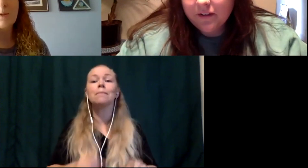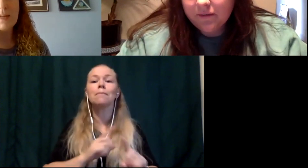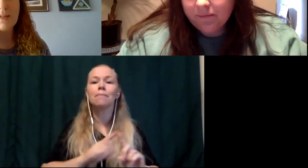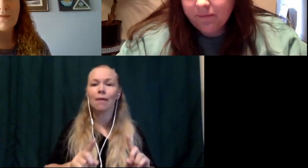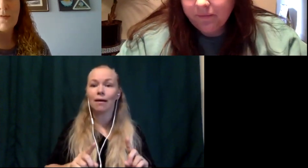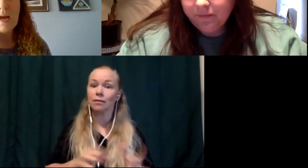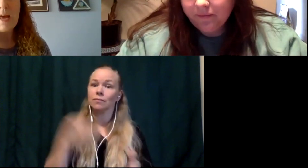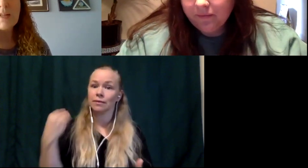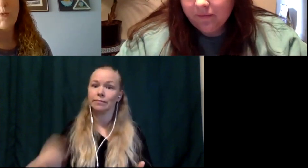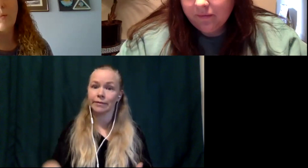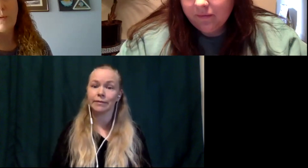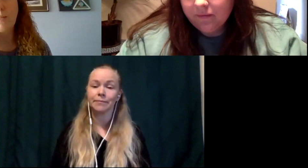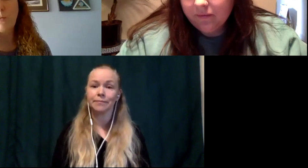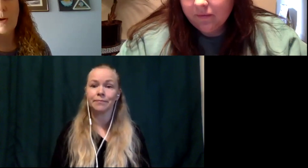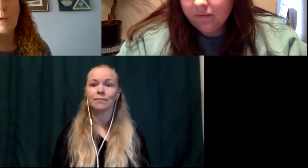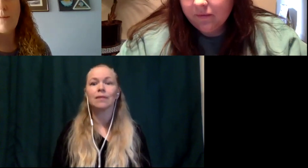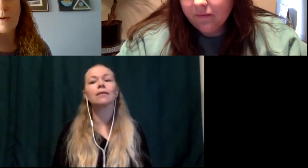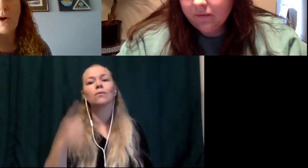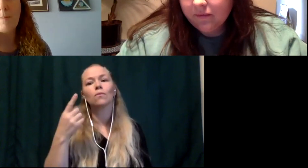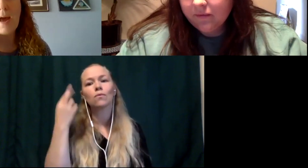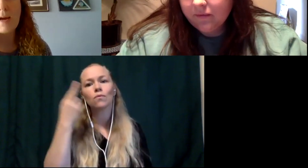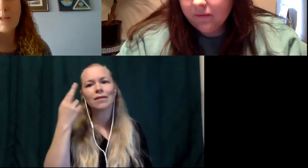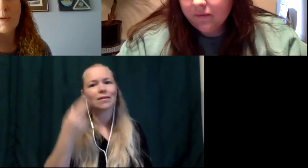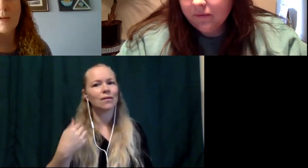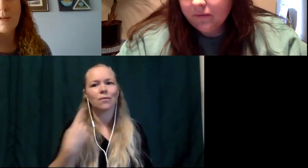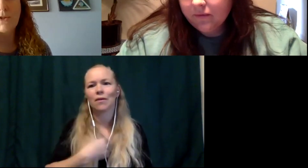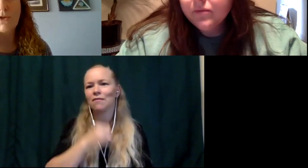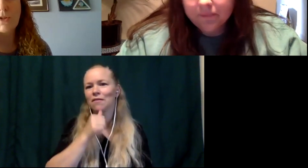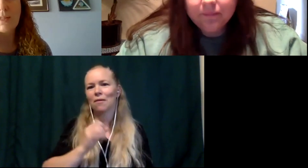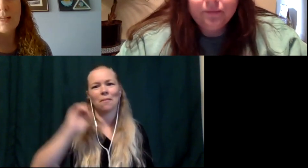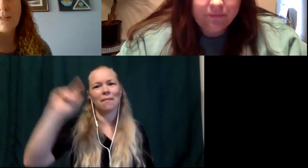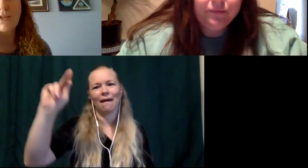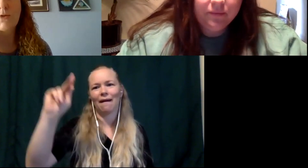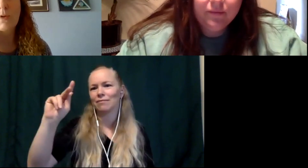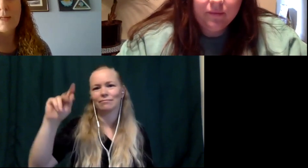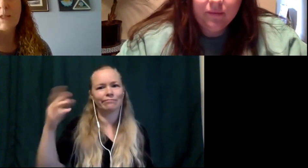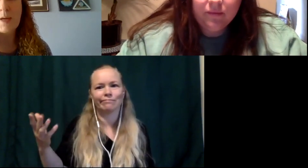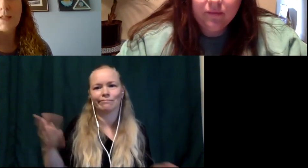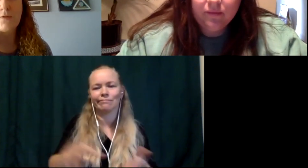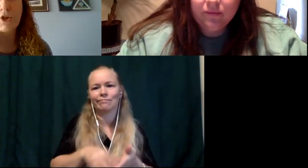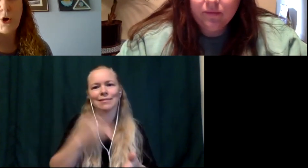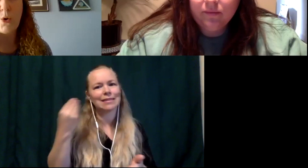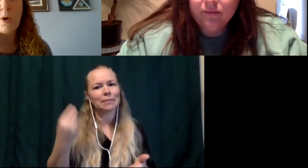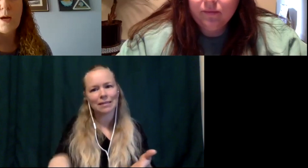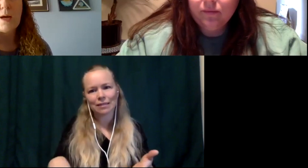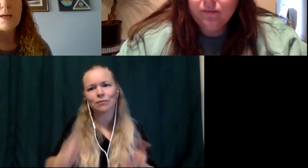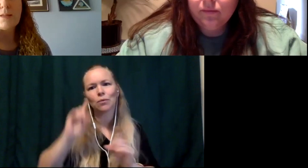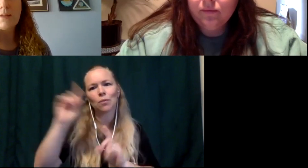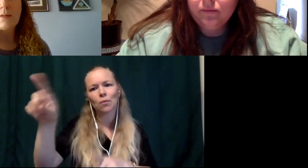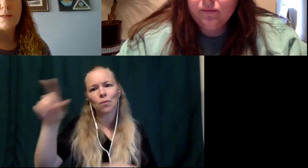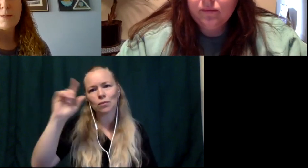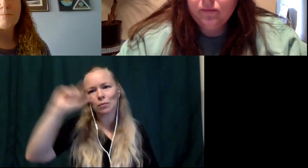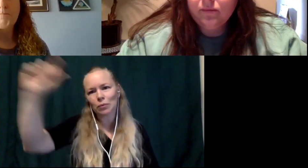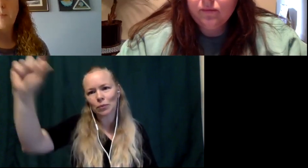quite expensive, and that's one of the reasons why we haven't gone back, is because just it is really expensive to go.